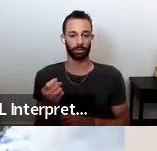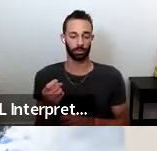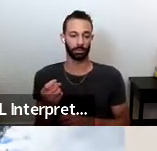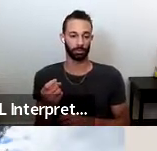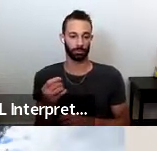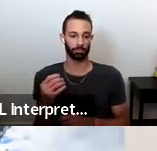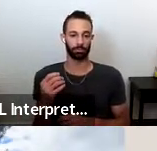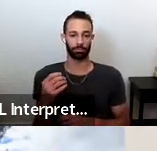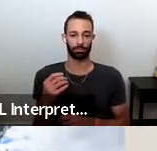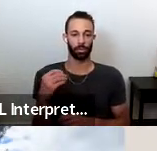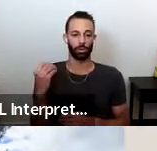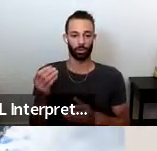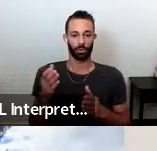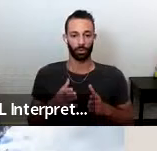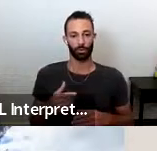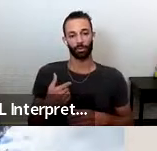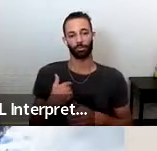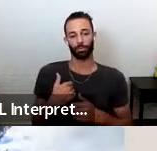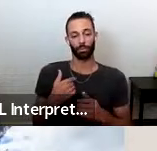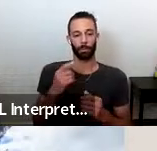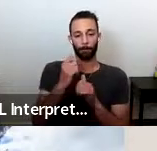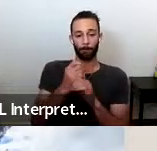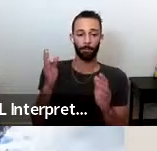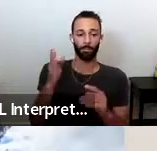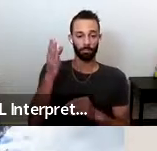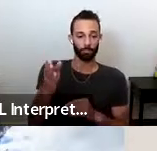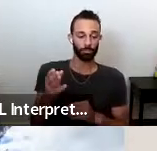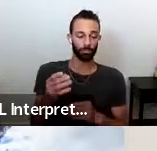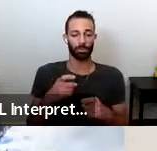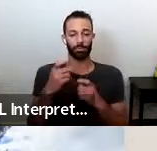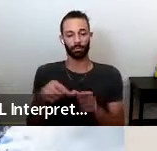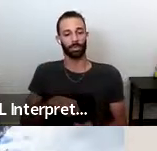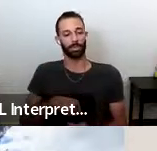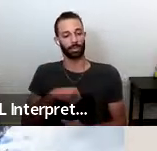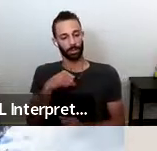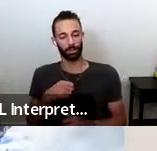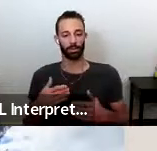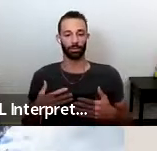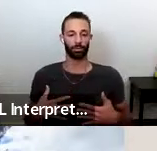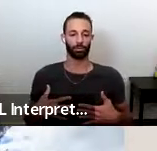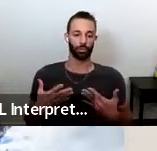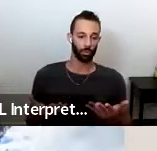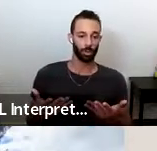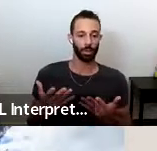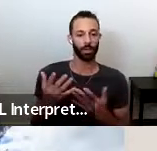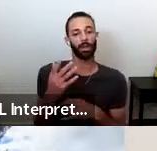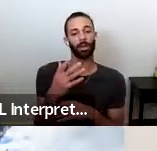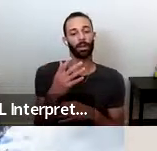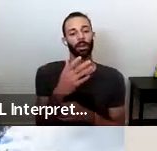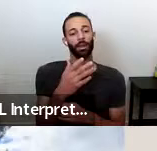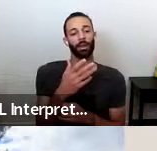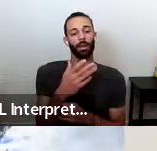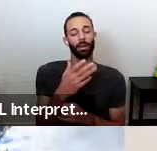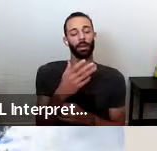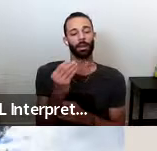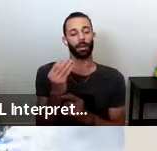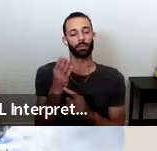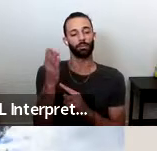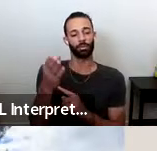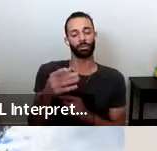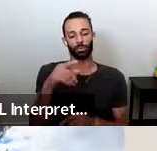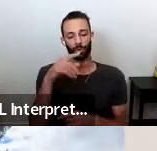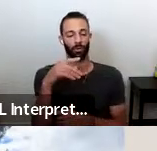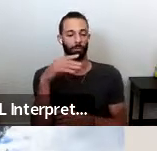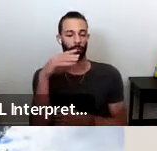and preserves the dignity, joy, and future of Black, queer, and trans communities living fully liberated